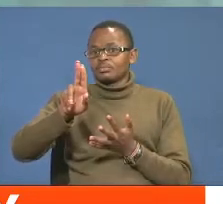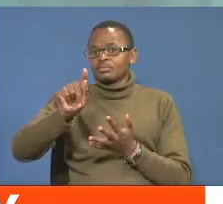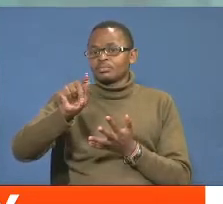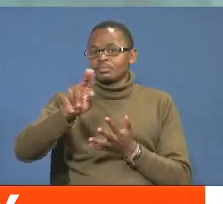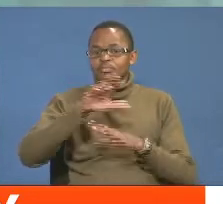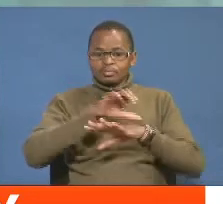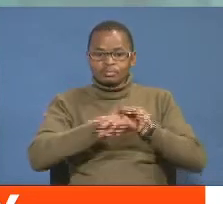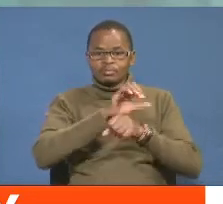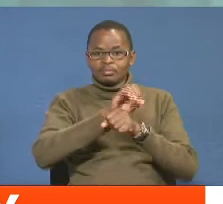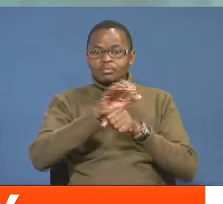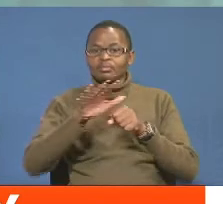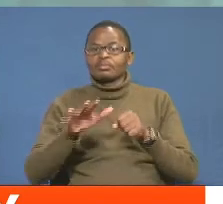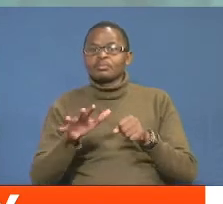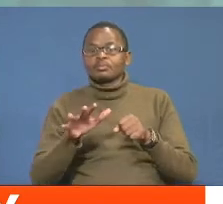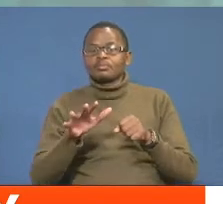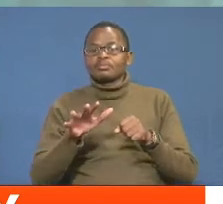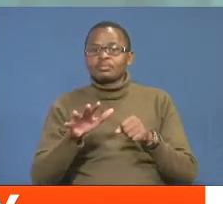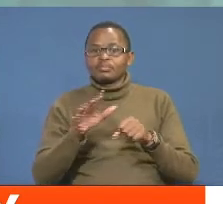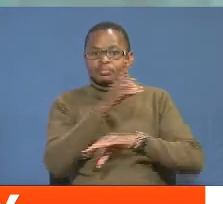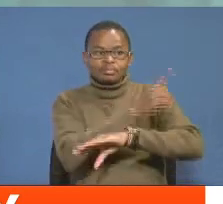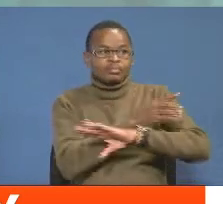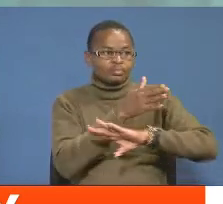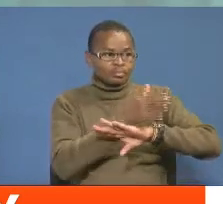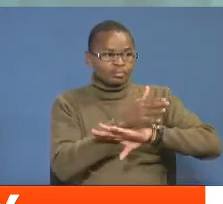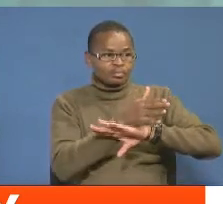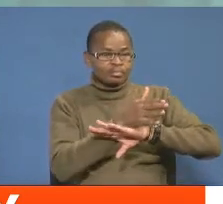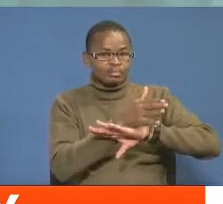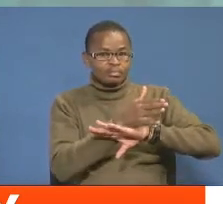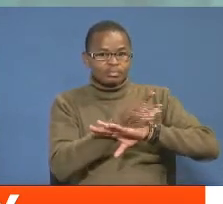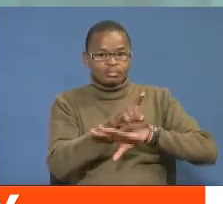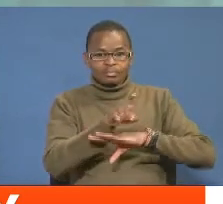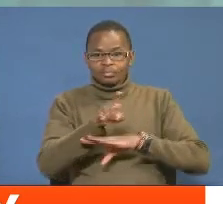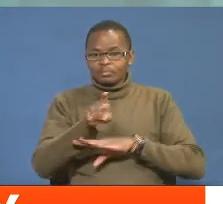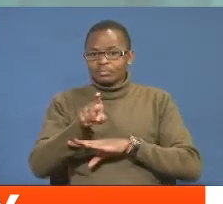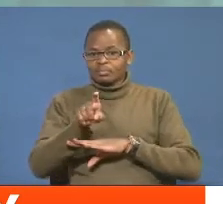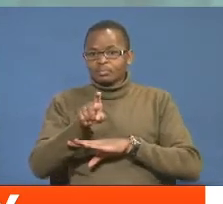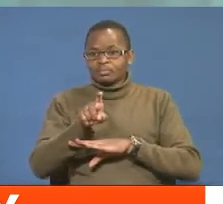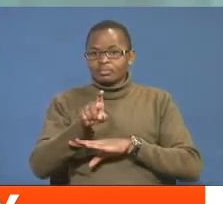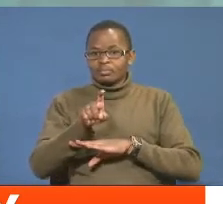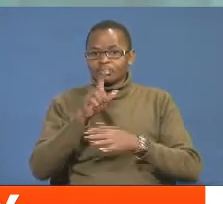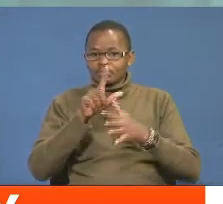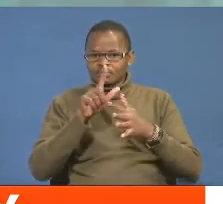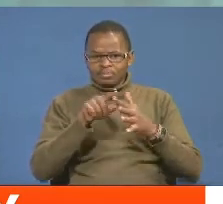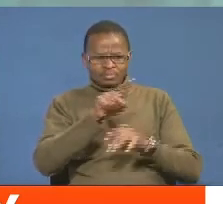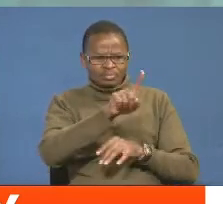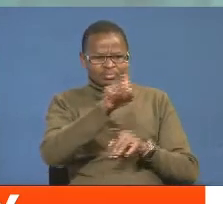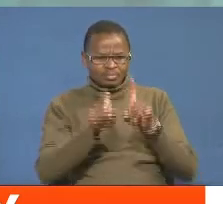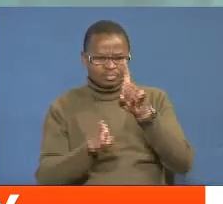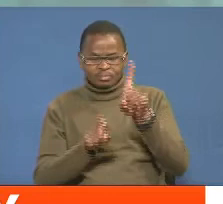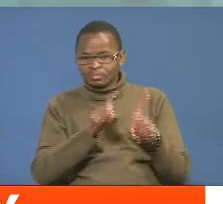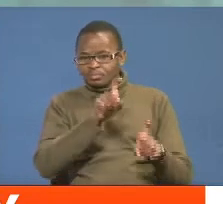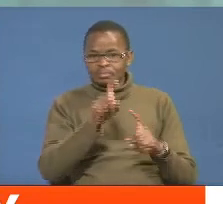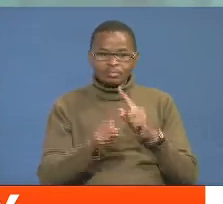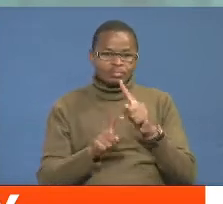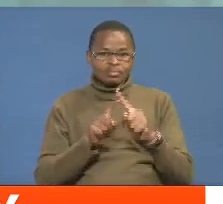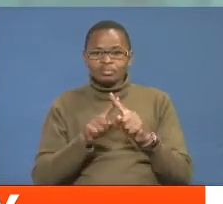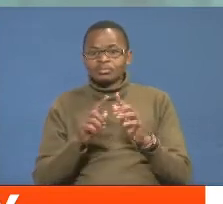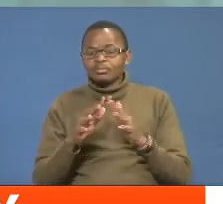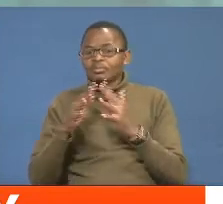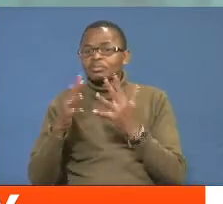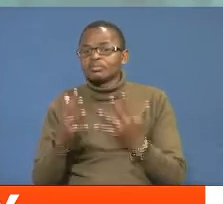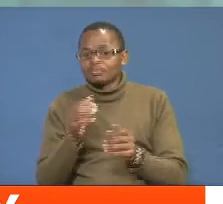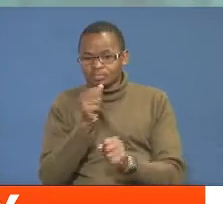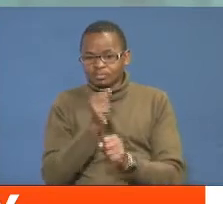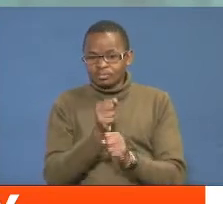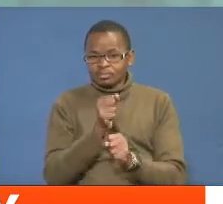he got COVID-19 days after he was vaccinated. And therefore, the question was, when and how